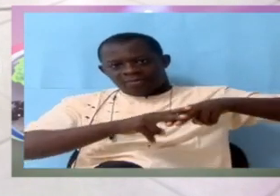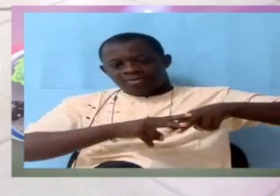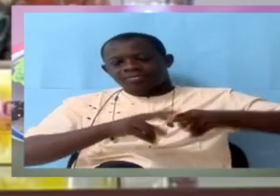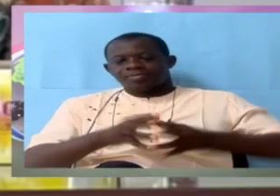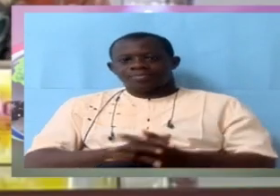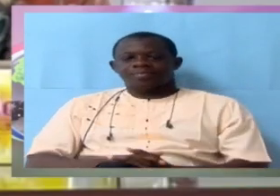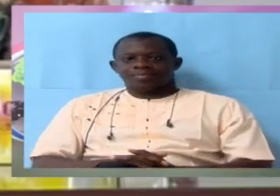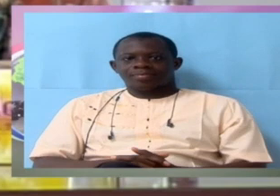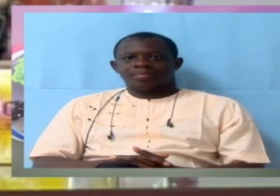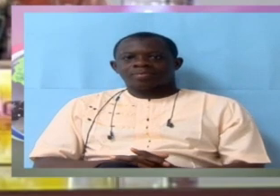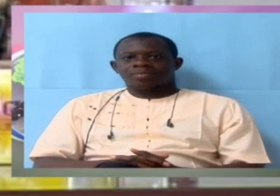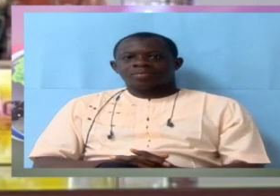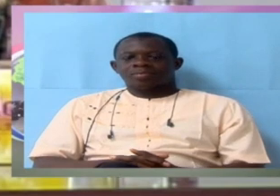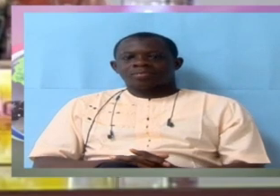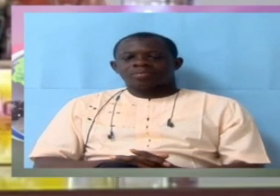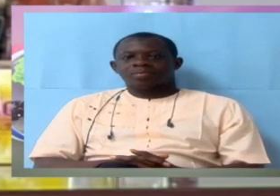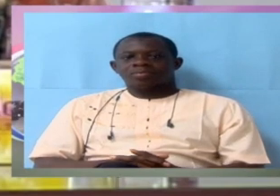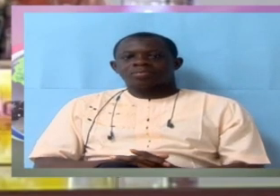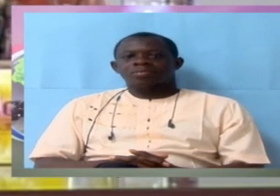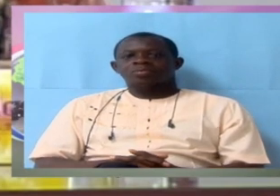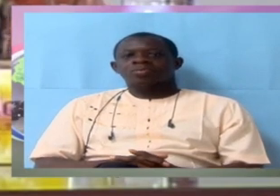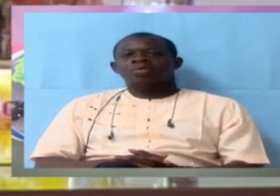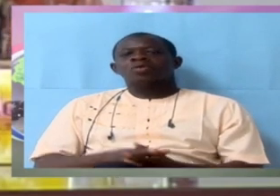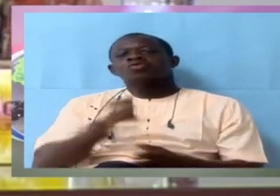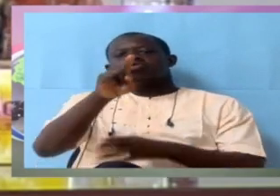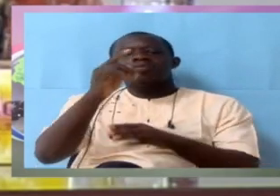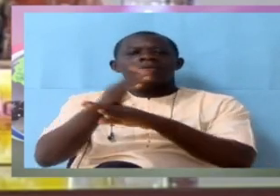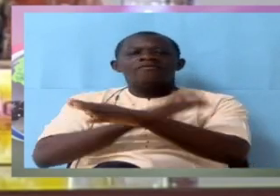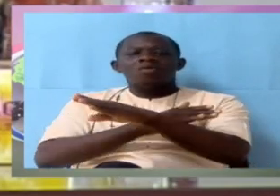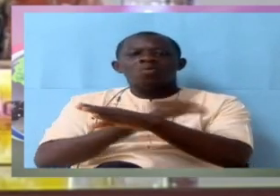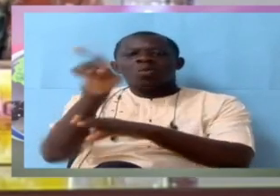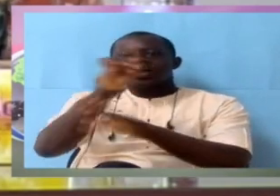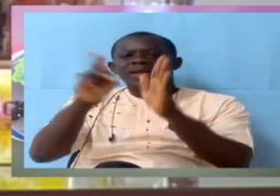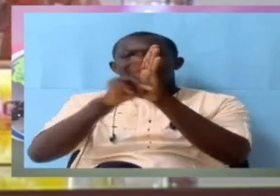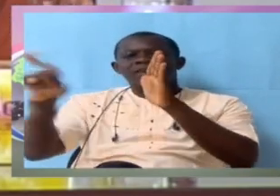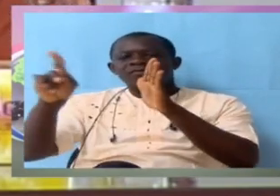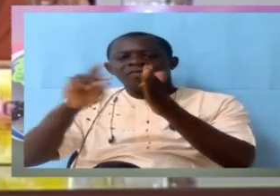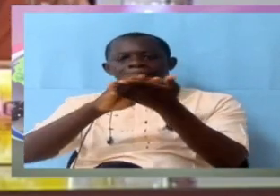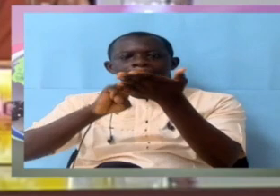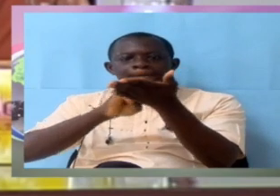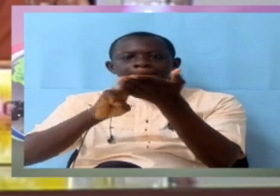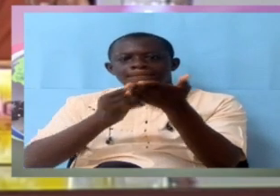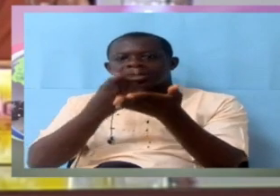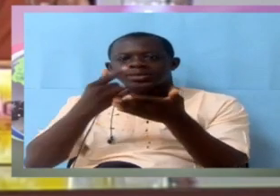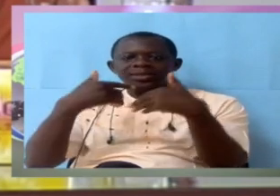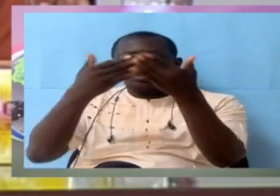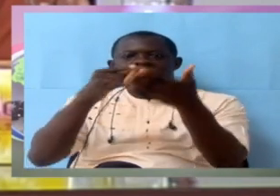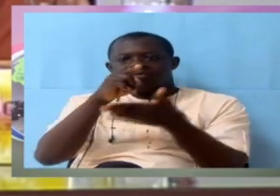At this point, what sort of medication were you given? Sila nyintembe na jang. Ika mo bori sifa nyari le